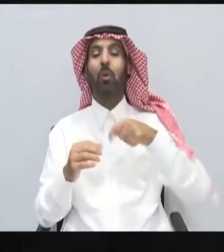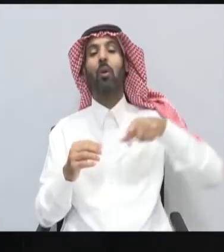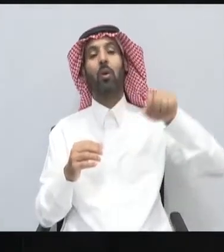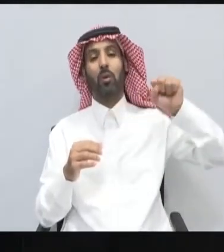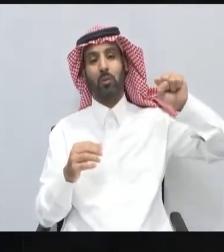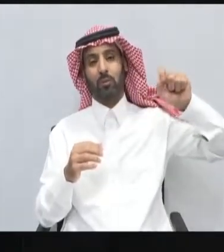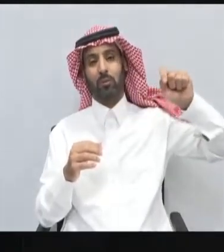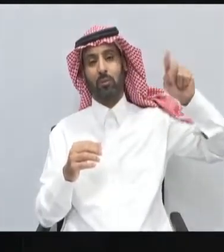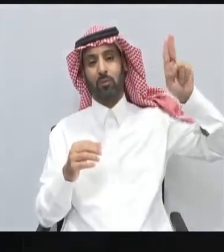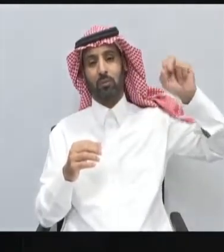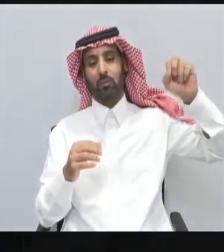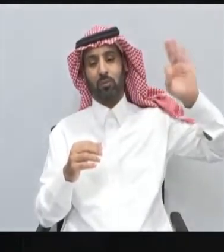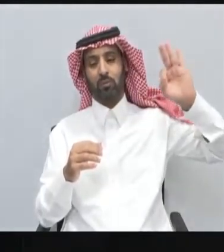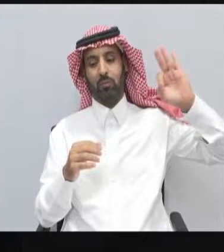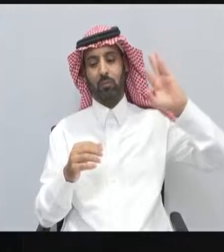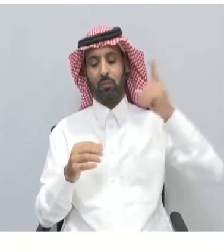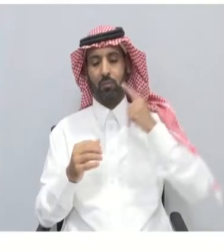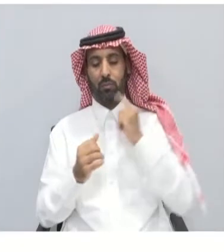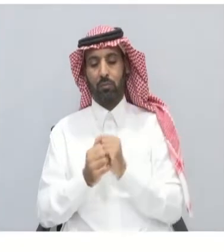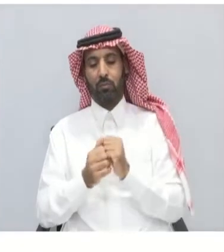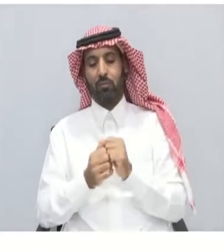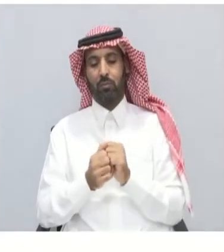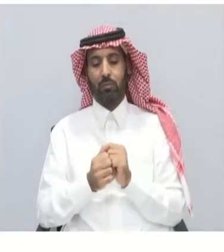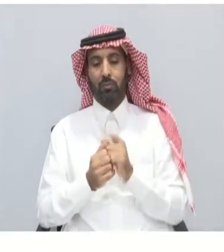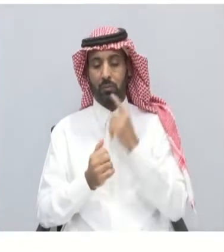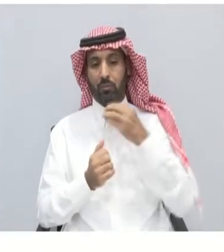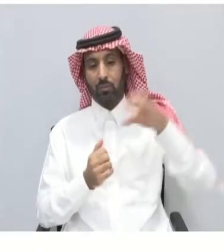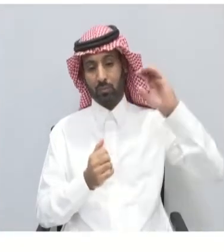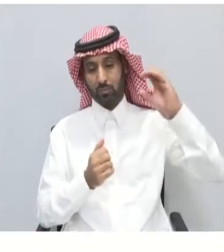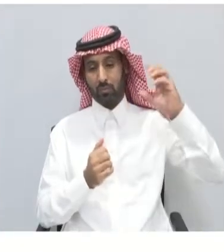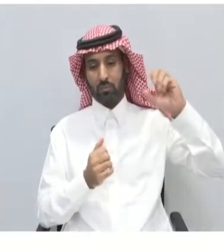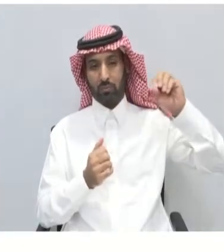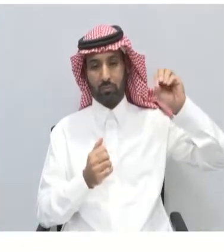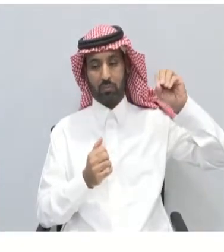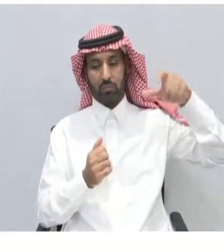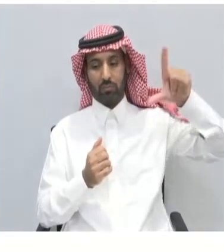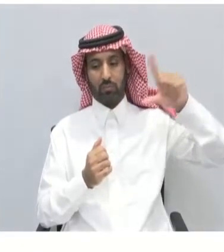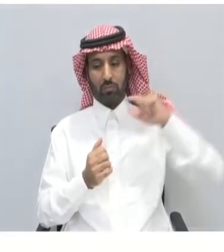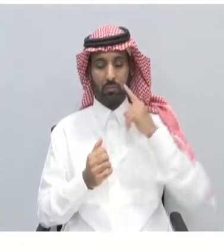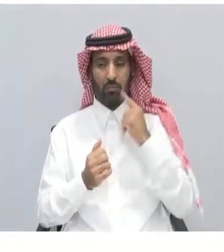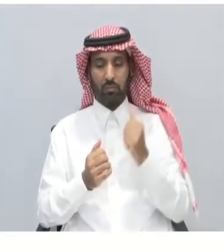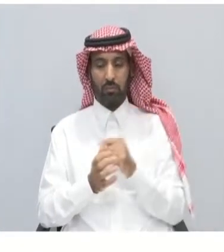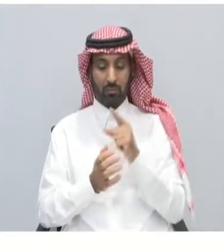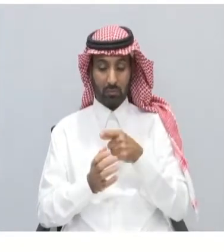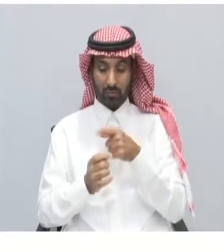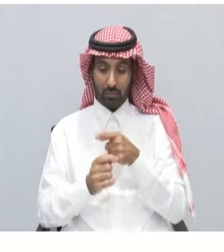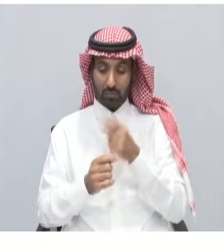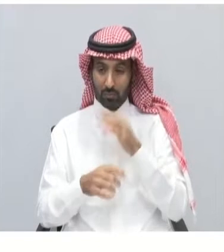he doesn't think it's intelligence. He's being sarcastic. He or she is implying